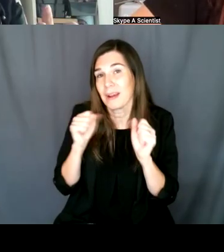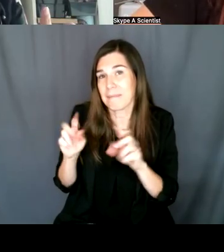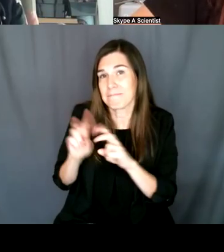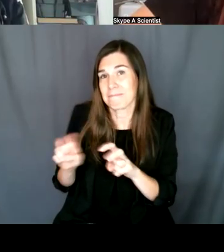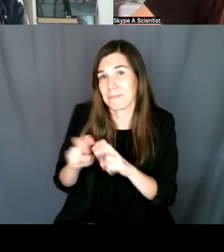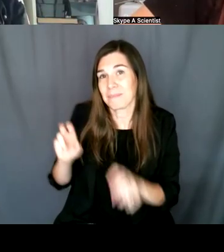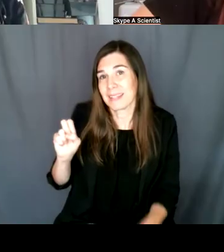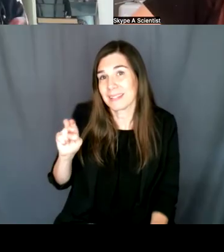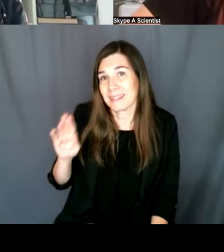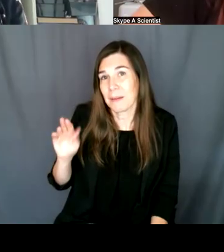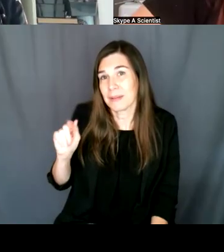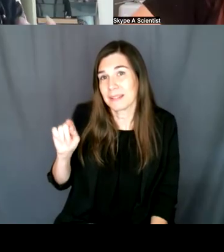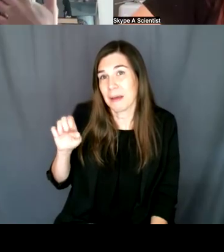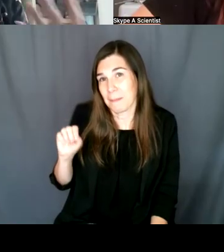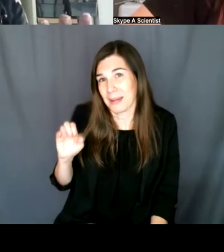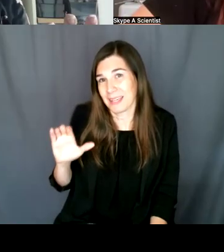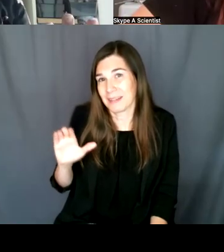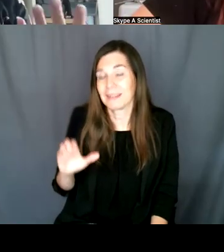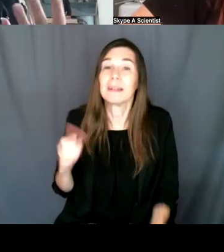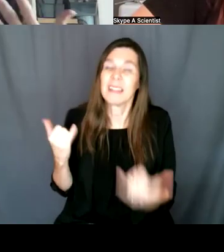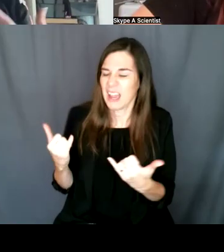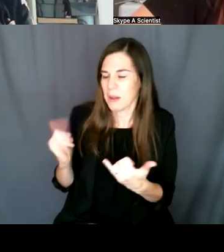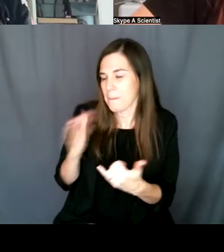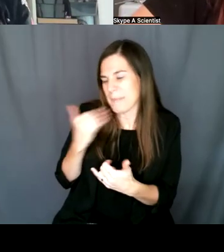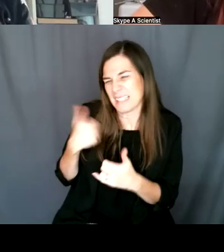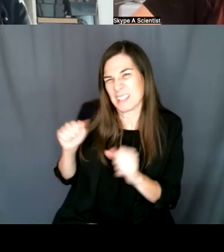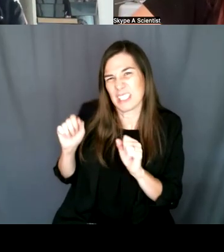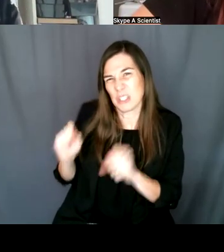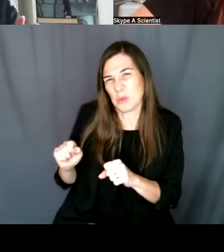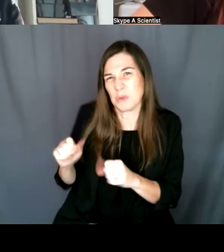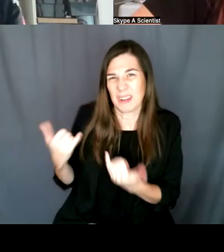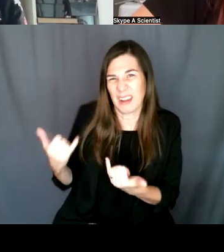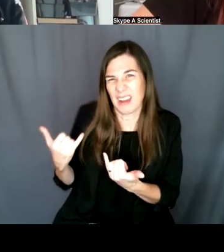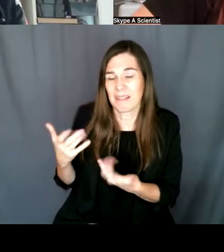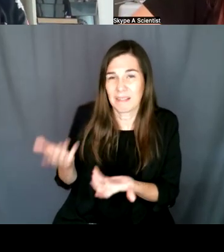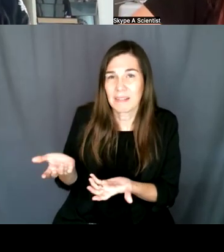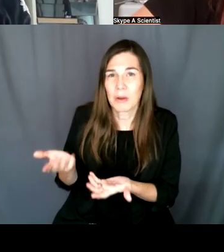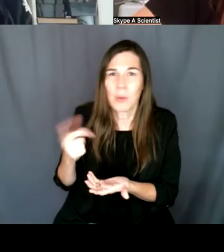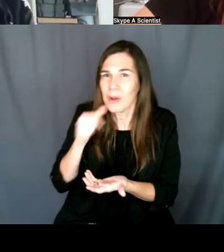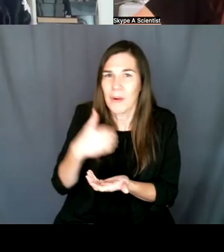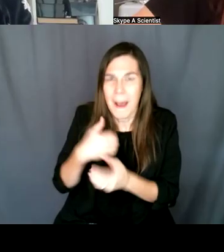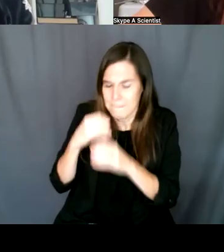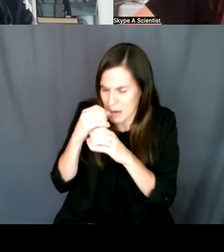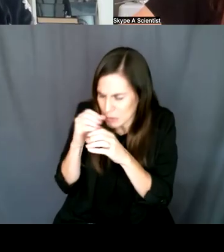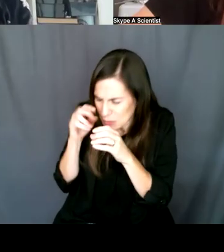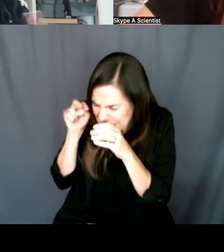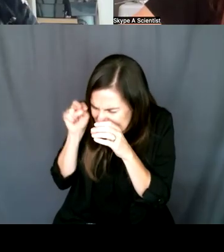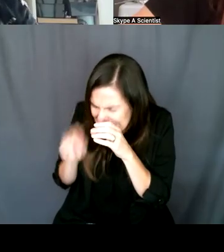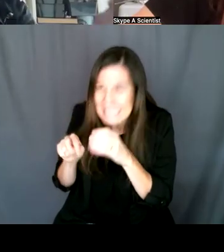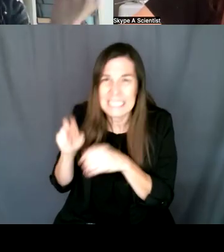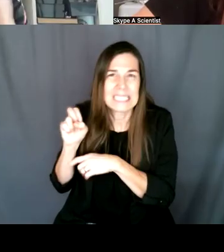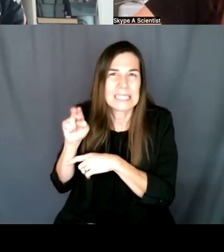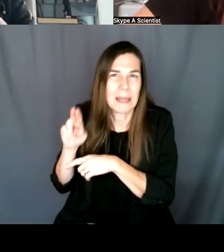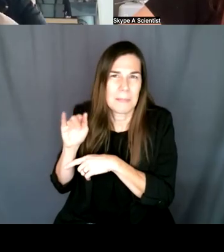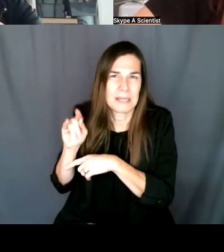subatomic particles. But for now, it's the best that we can do. Unfortunately, we don't have microscopes that can look at subatomic particles yet. So we've got